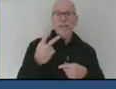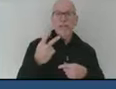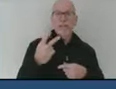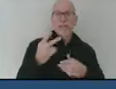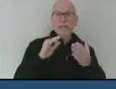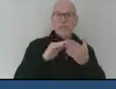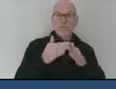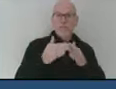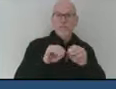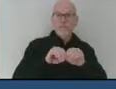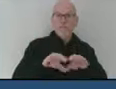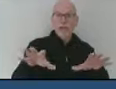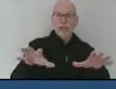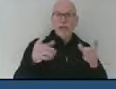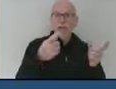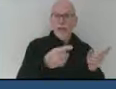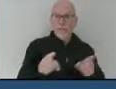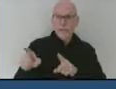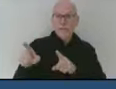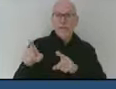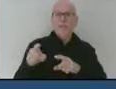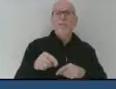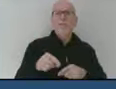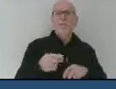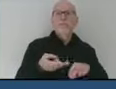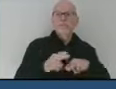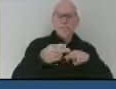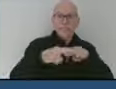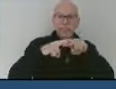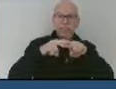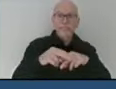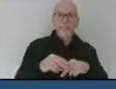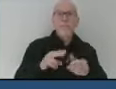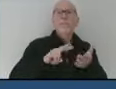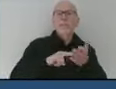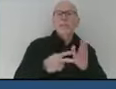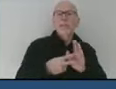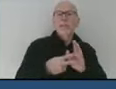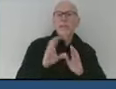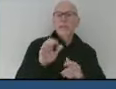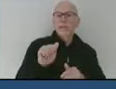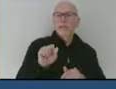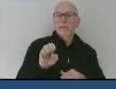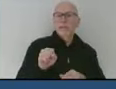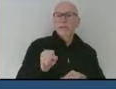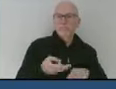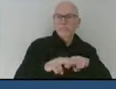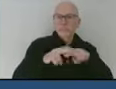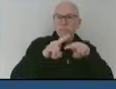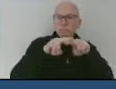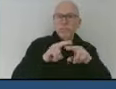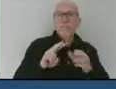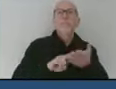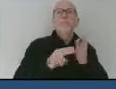community spread occur and rise, that leads to cases rising, that leads to